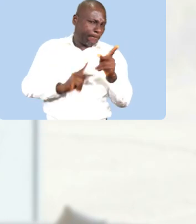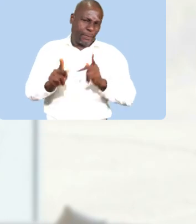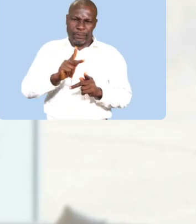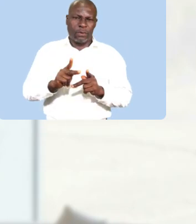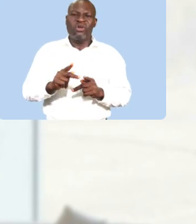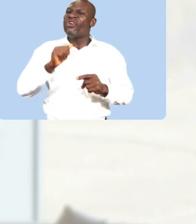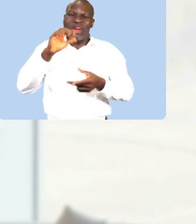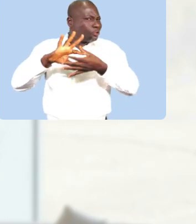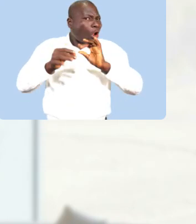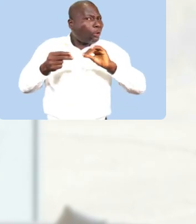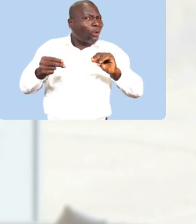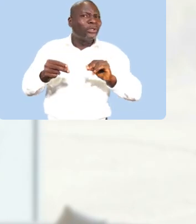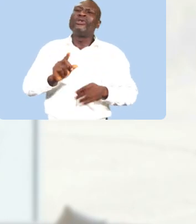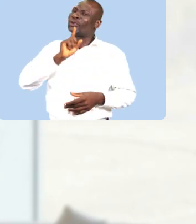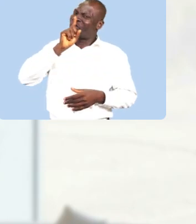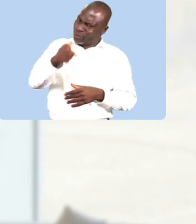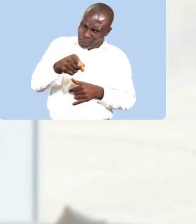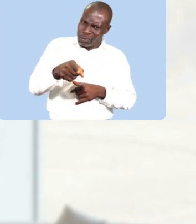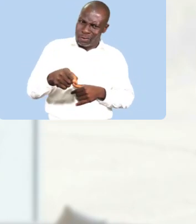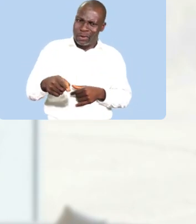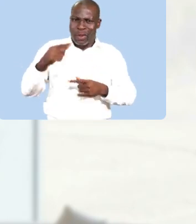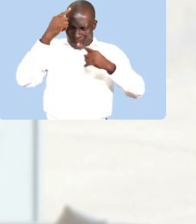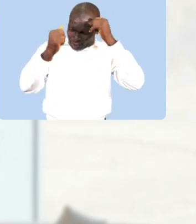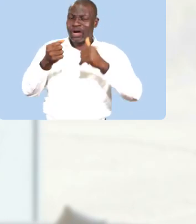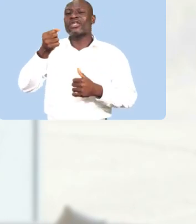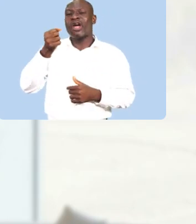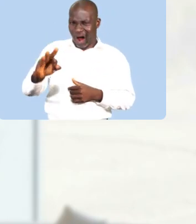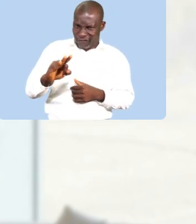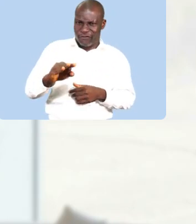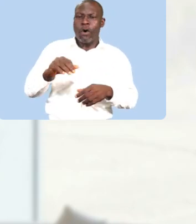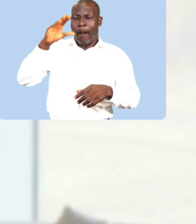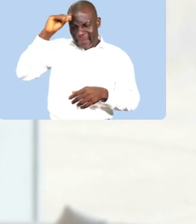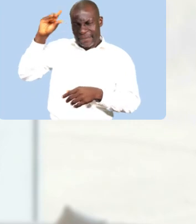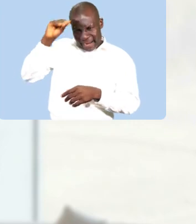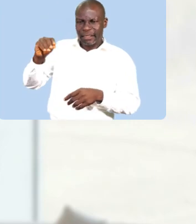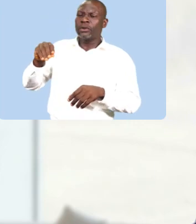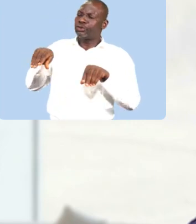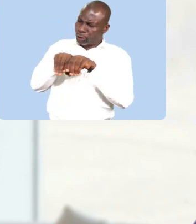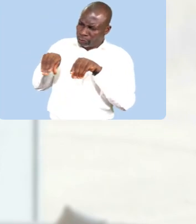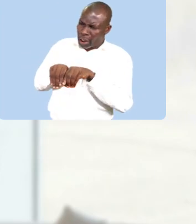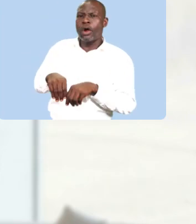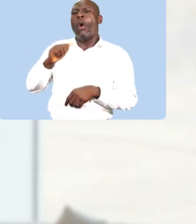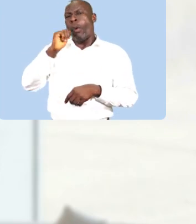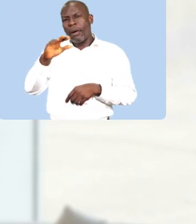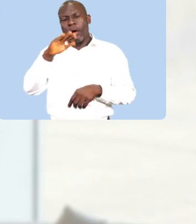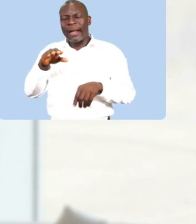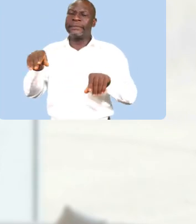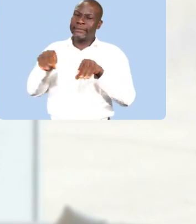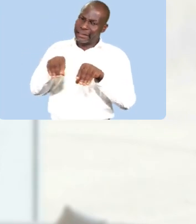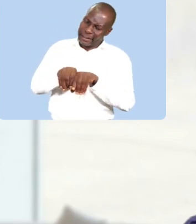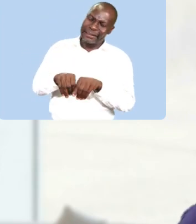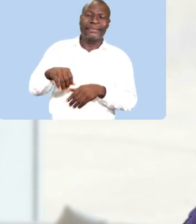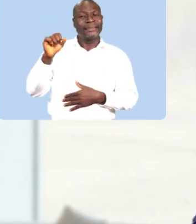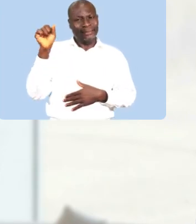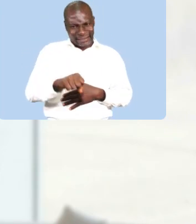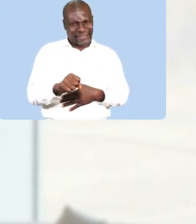anansesam e di asem a gayism and lesbianism do nipa wo bu oman